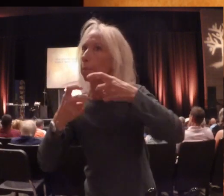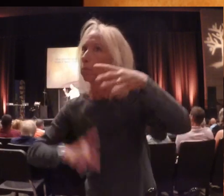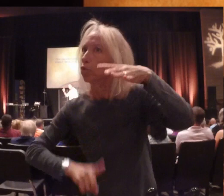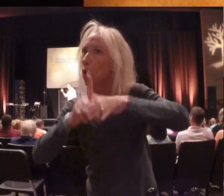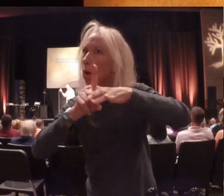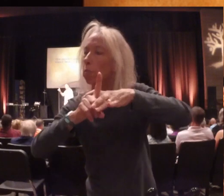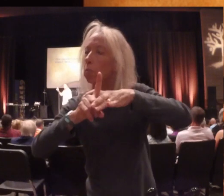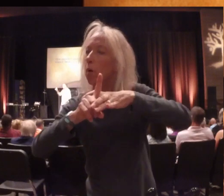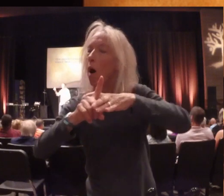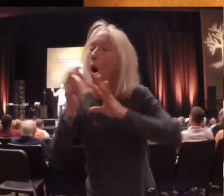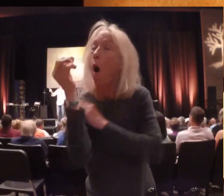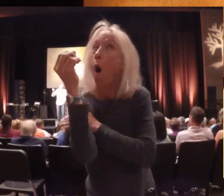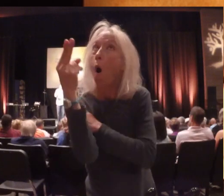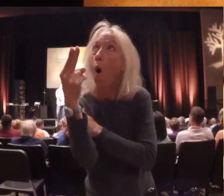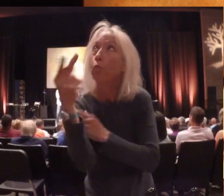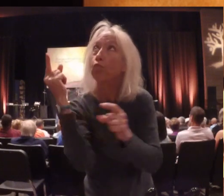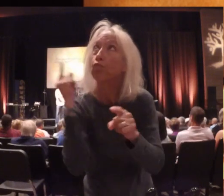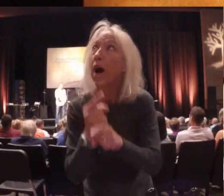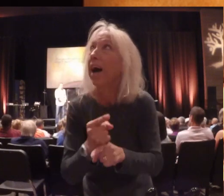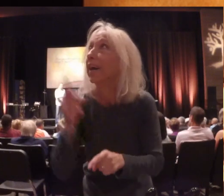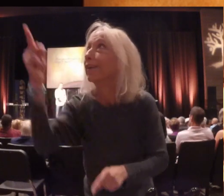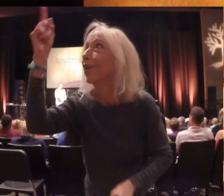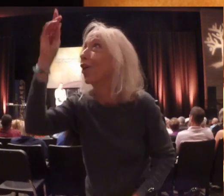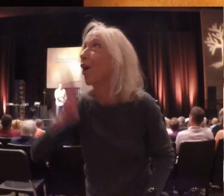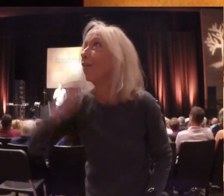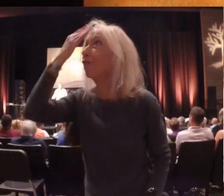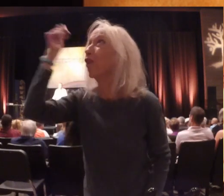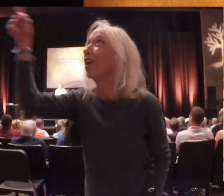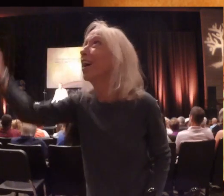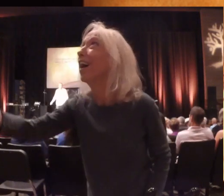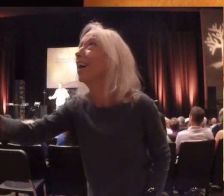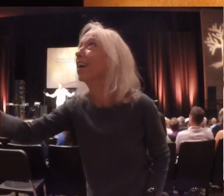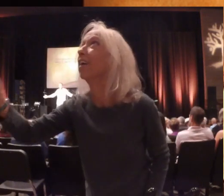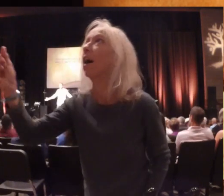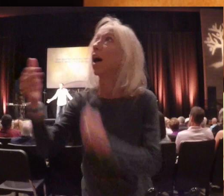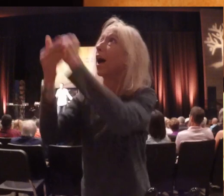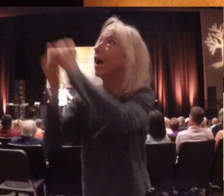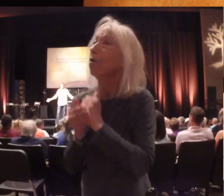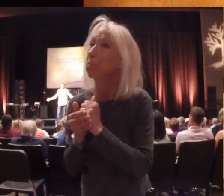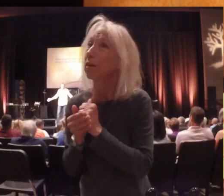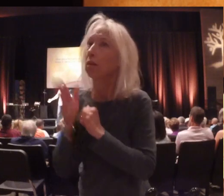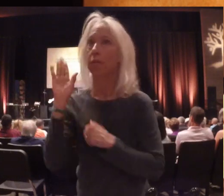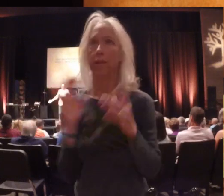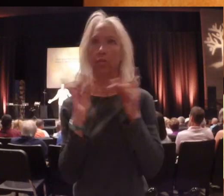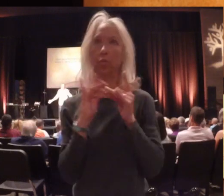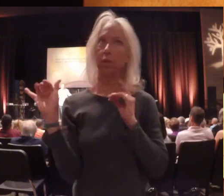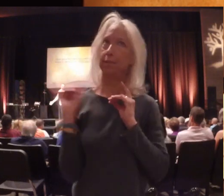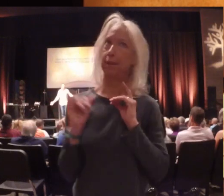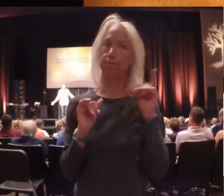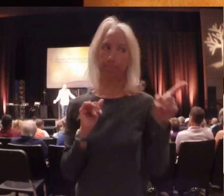yeah, God could help us in this situation. And that's what happened to these three